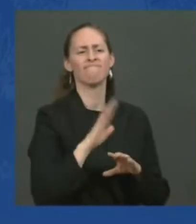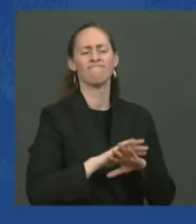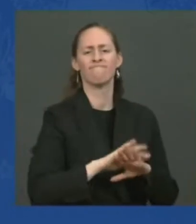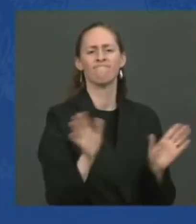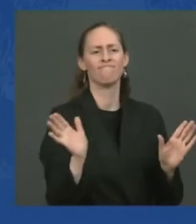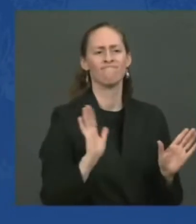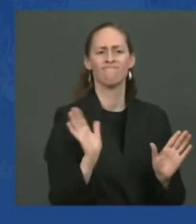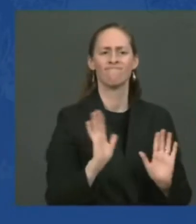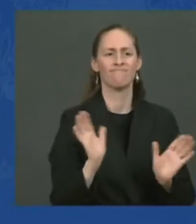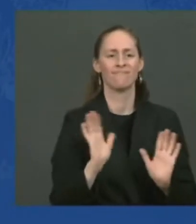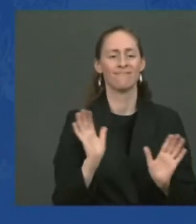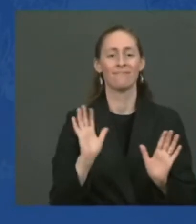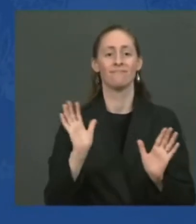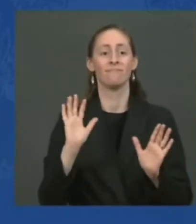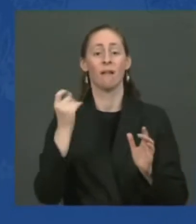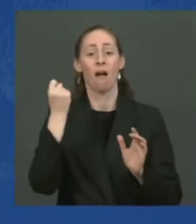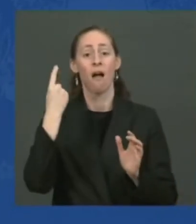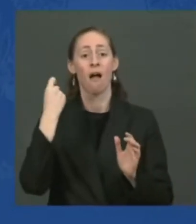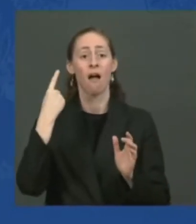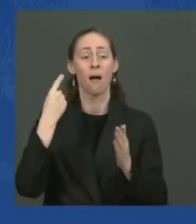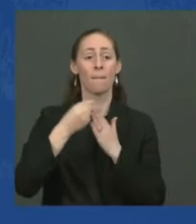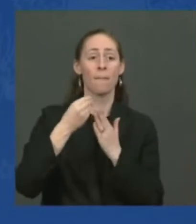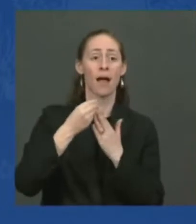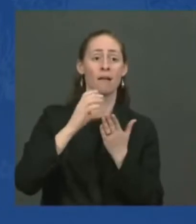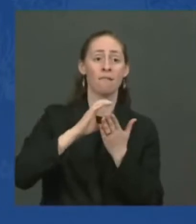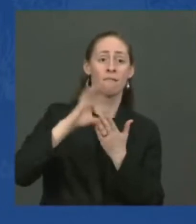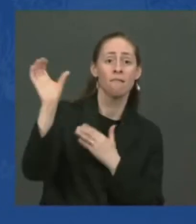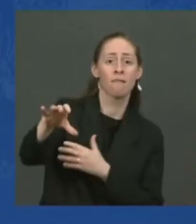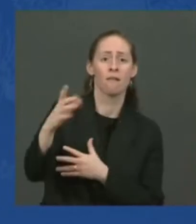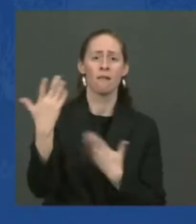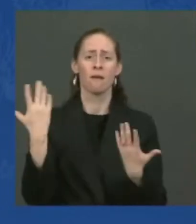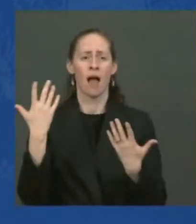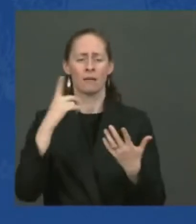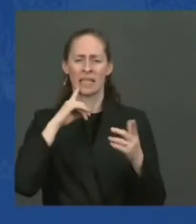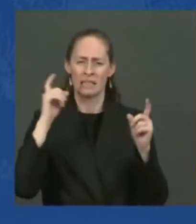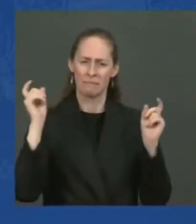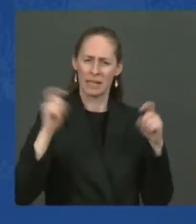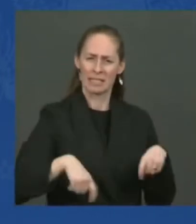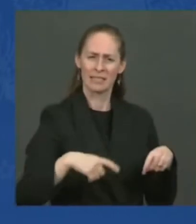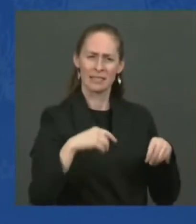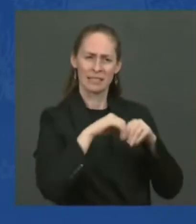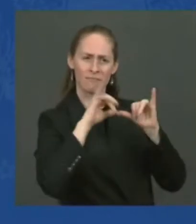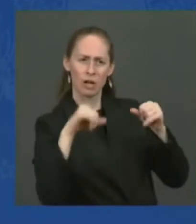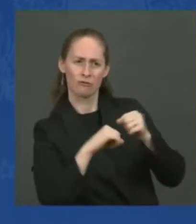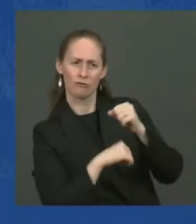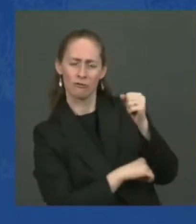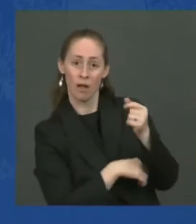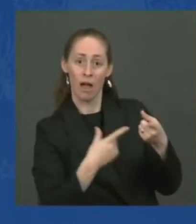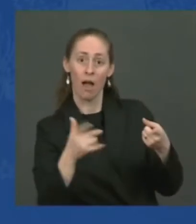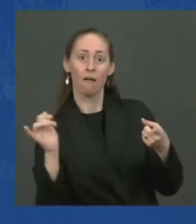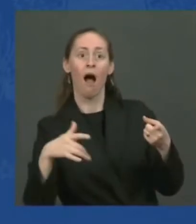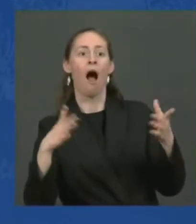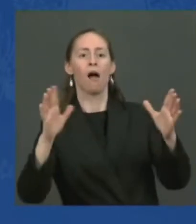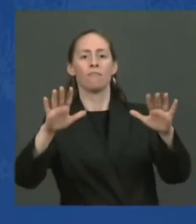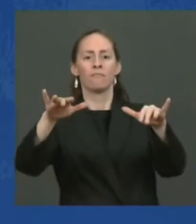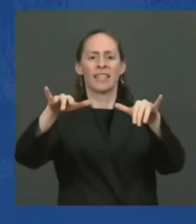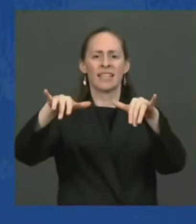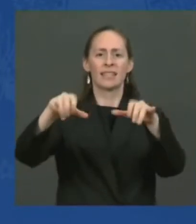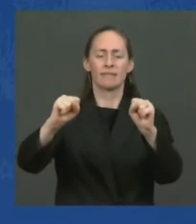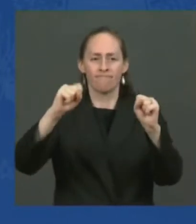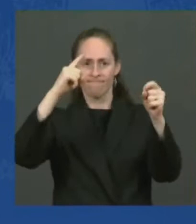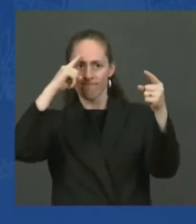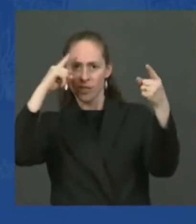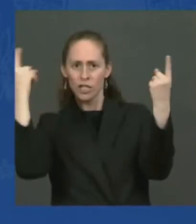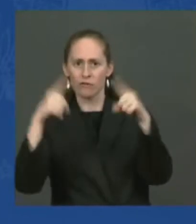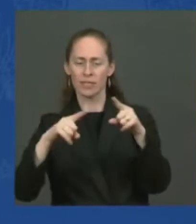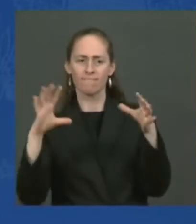infrastructure, we saw an opportunity to find bipartisan consensus on finally fixing our nation's